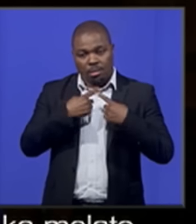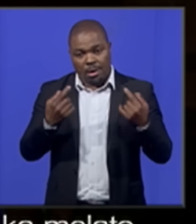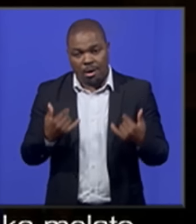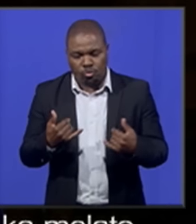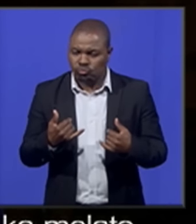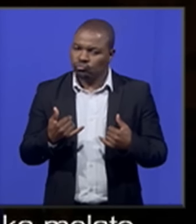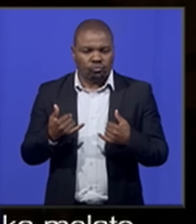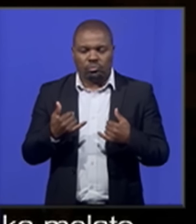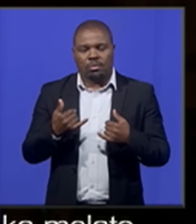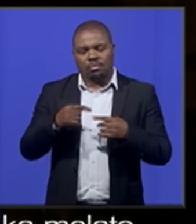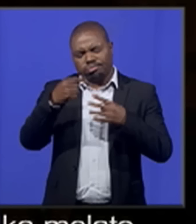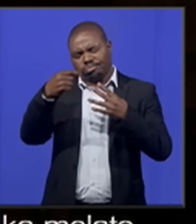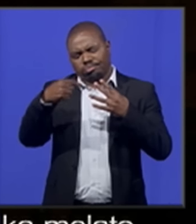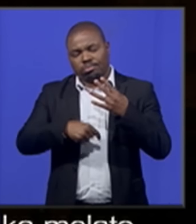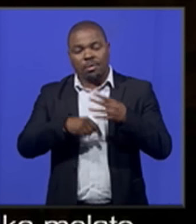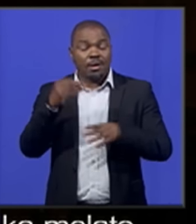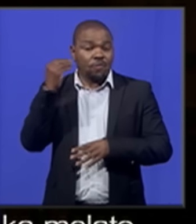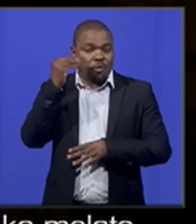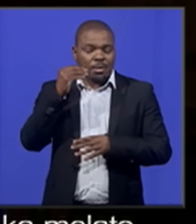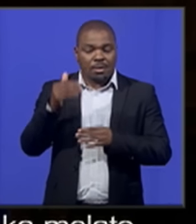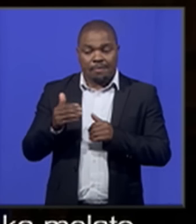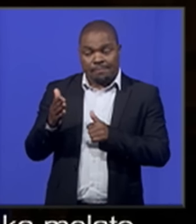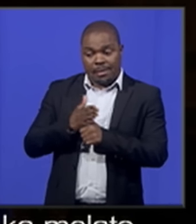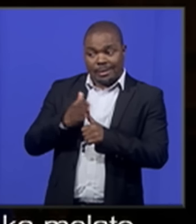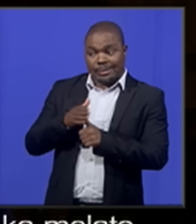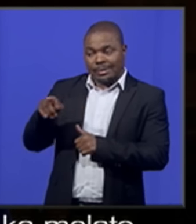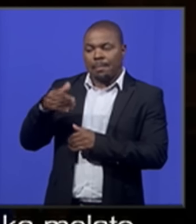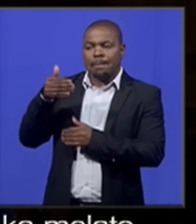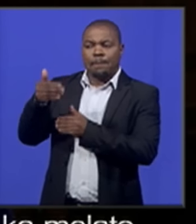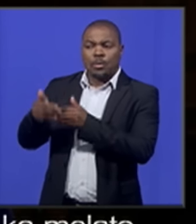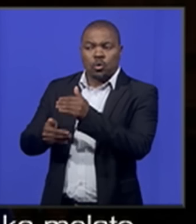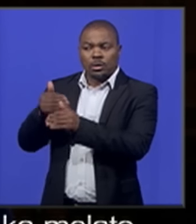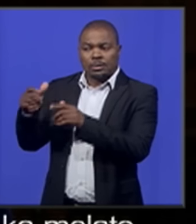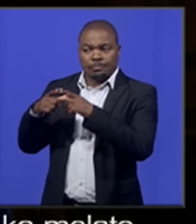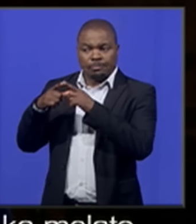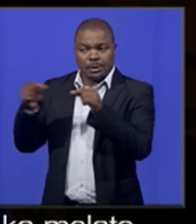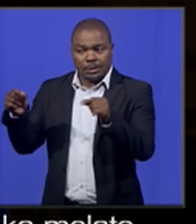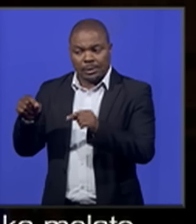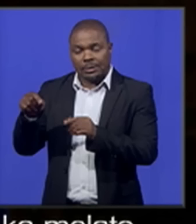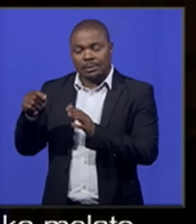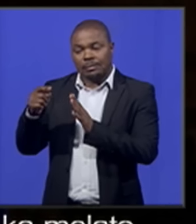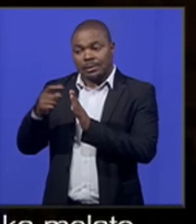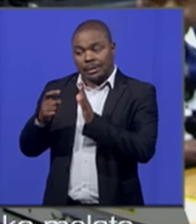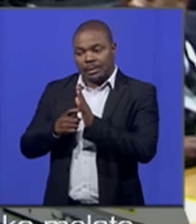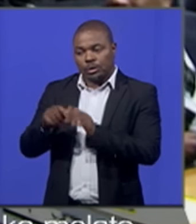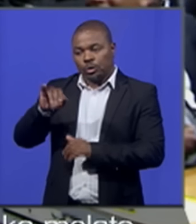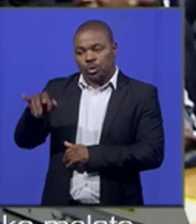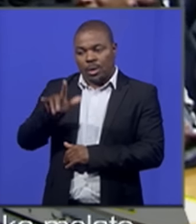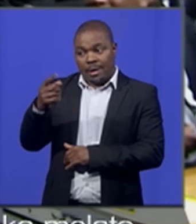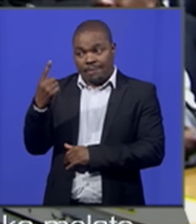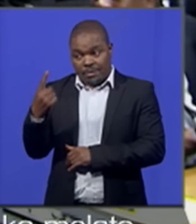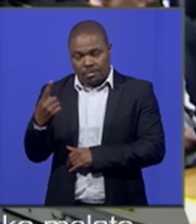other detail after the completion of the process that will be undertaken on the 1st of July.